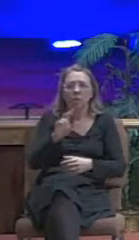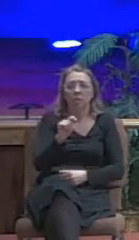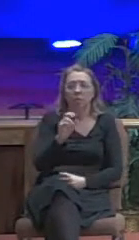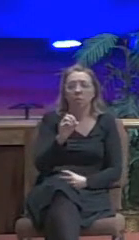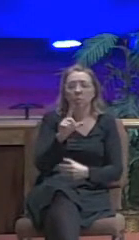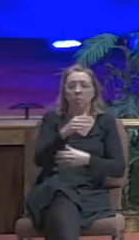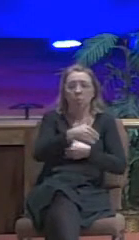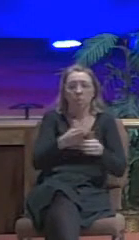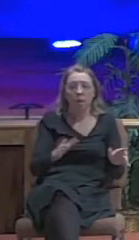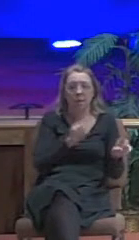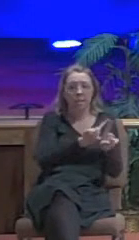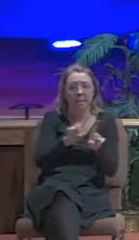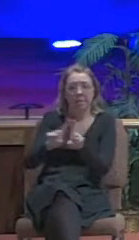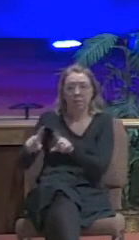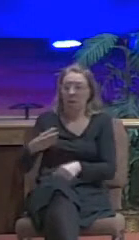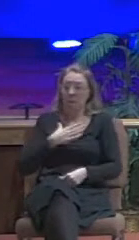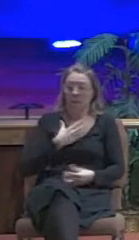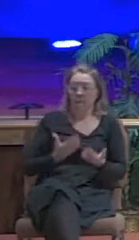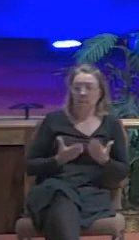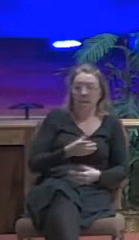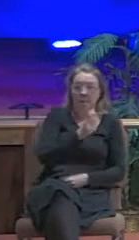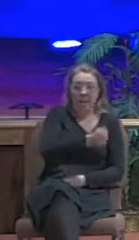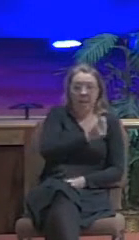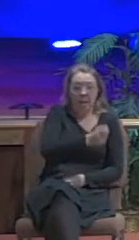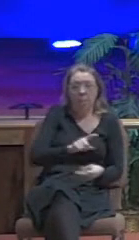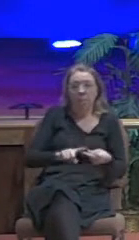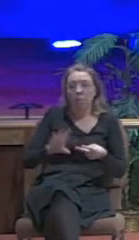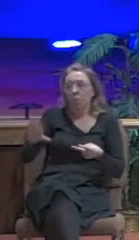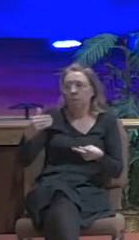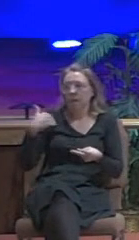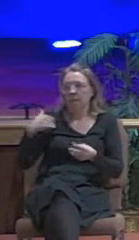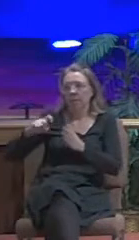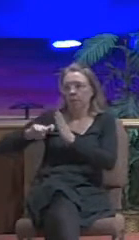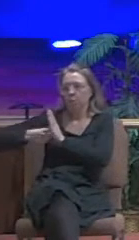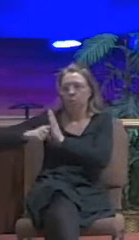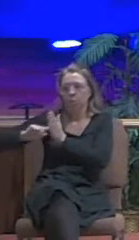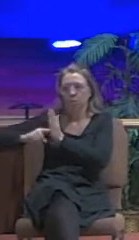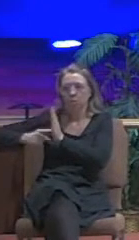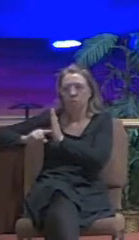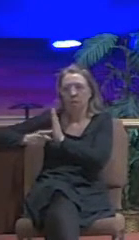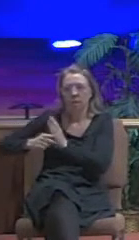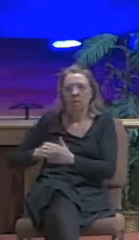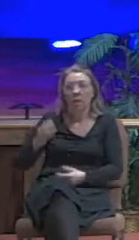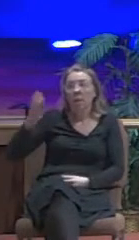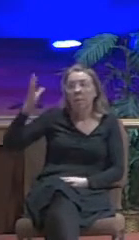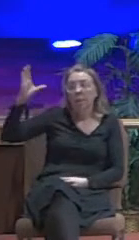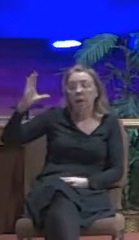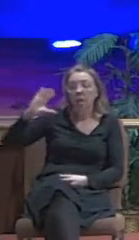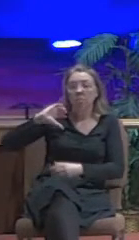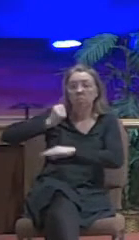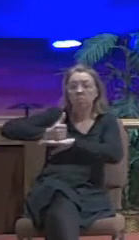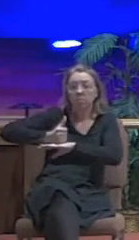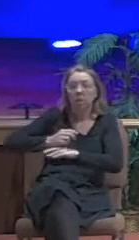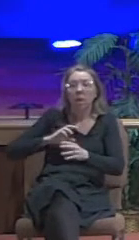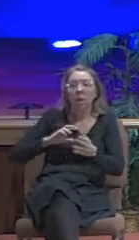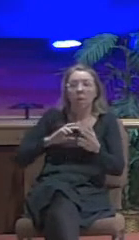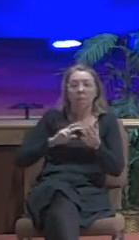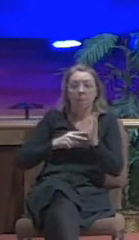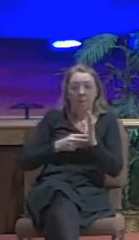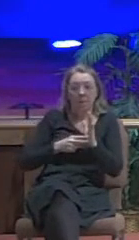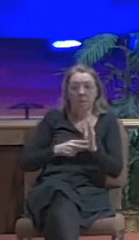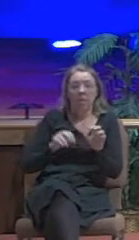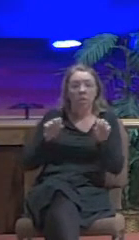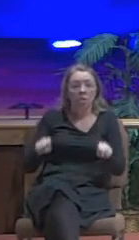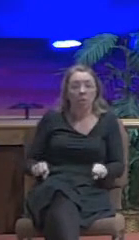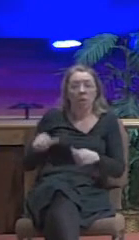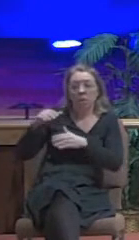Mine may have a hammer. Yours may have a screwdriver. God did that on purpose so that I can come over to your house and use my hammer,